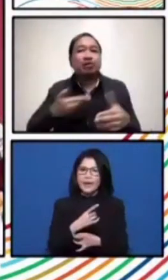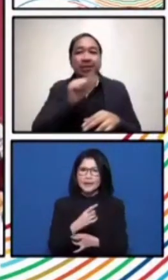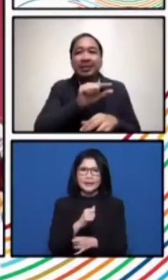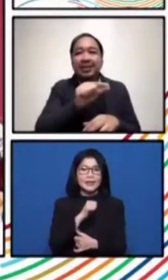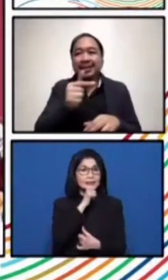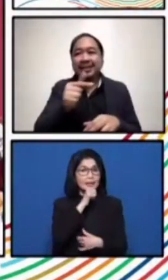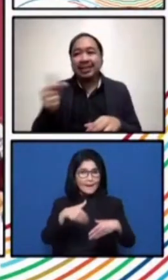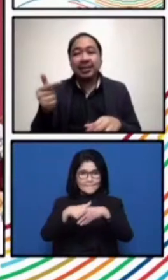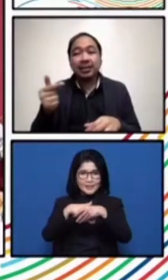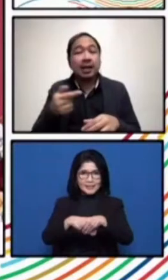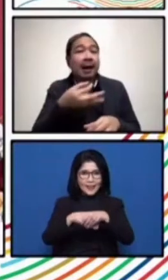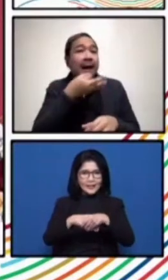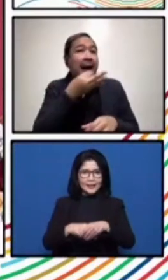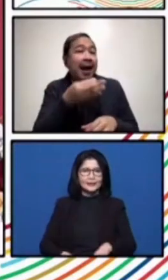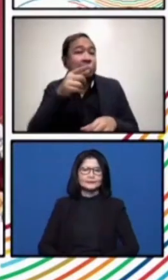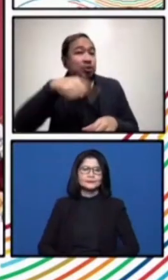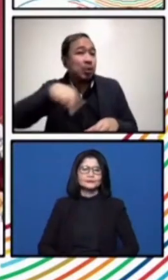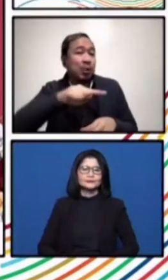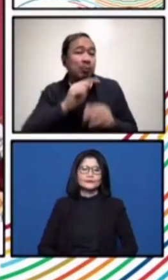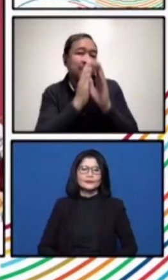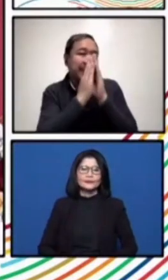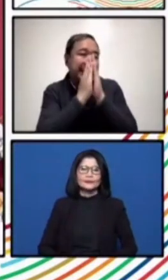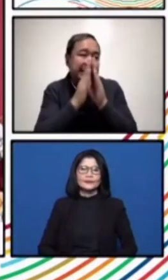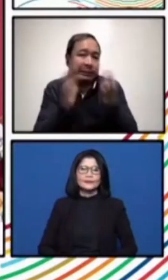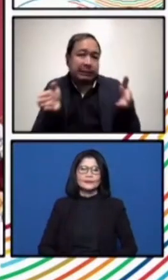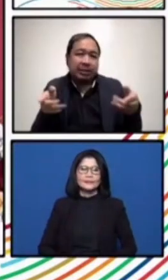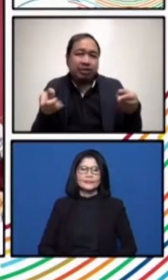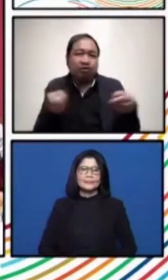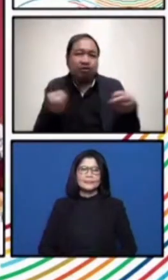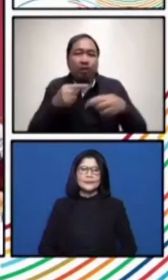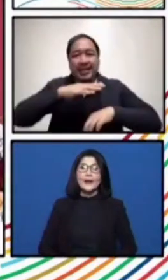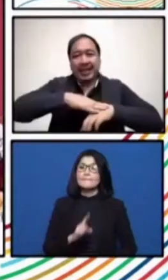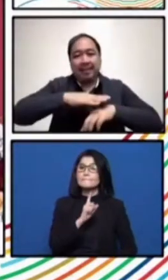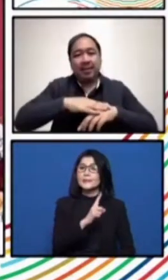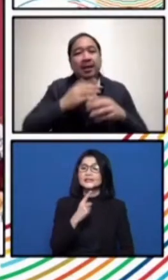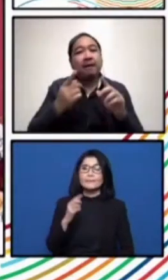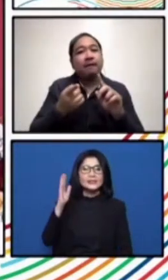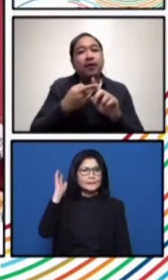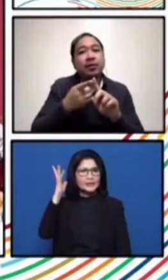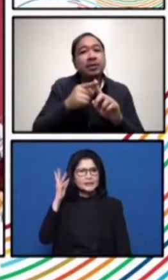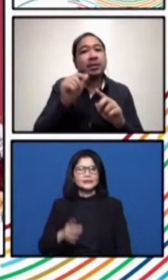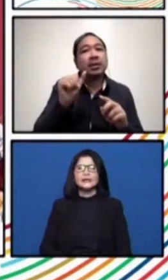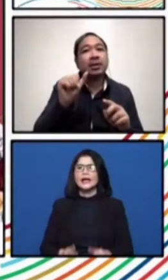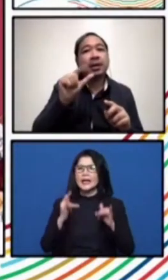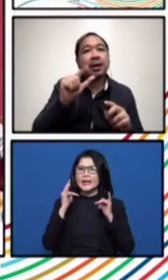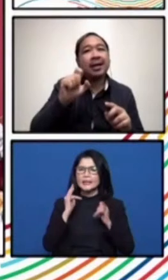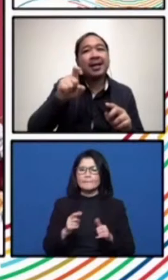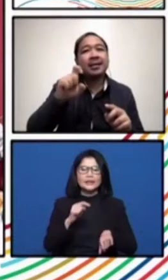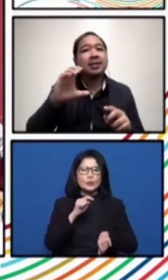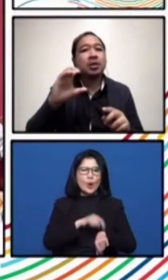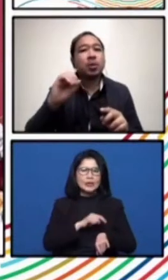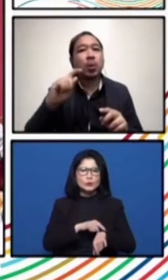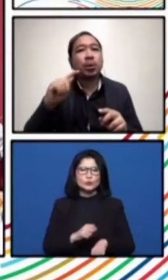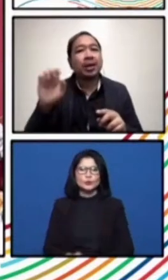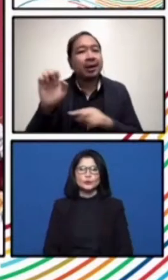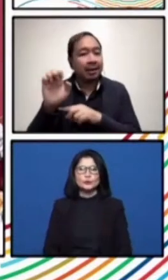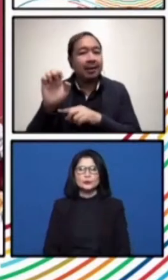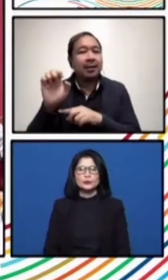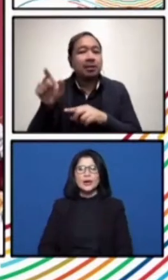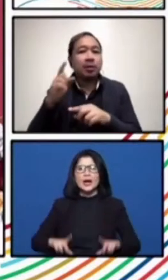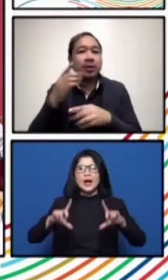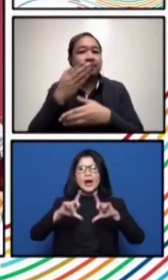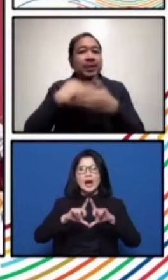like to ask each to please try to keep to your time and I'll start first with Alex Cote who is the disability and social protection social